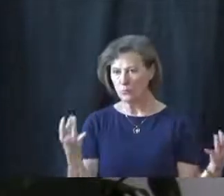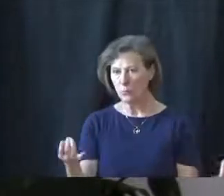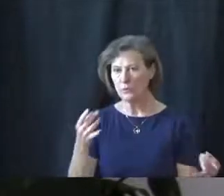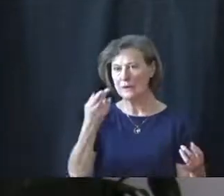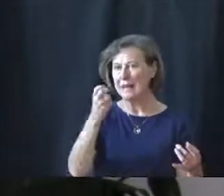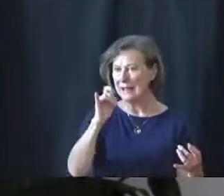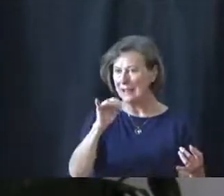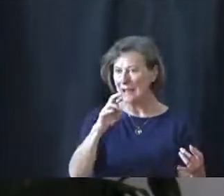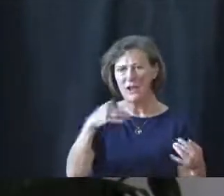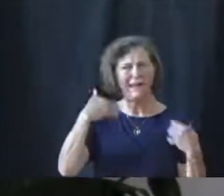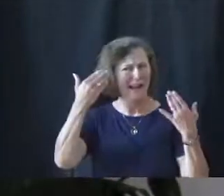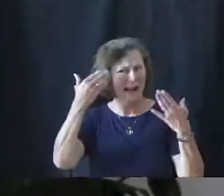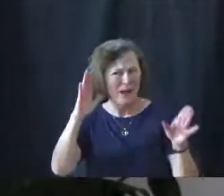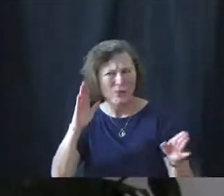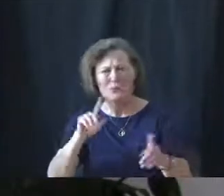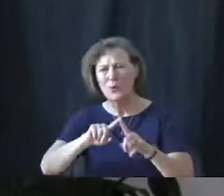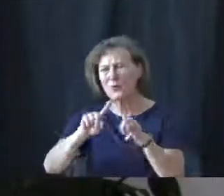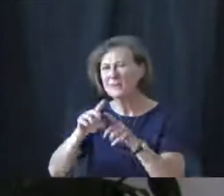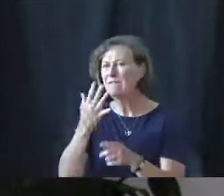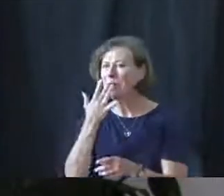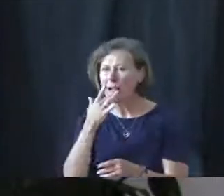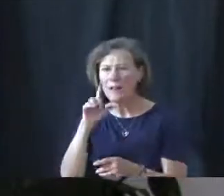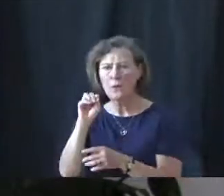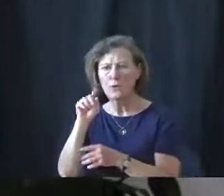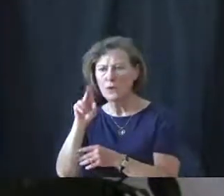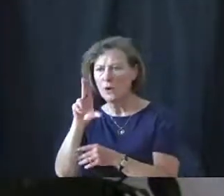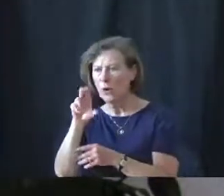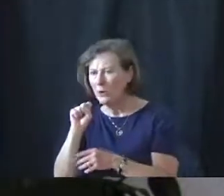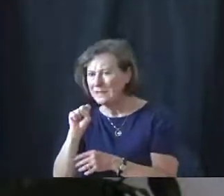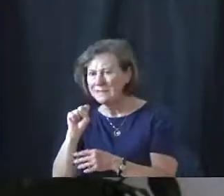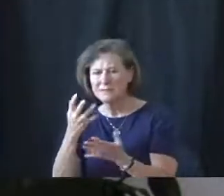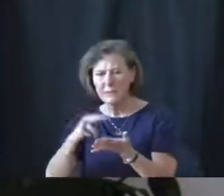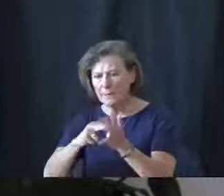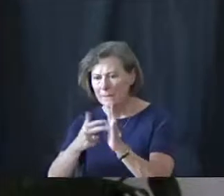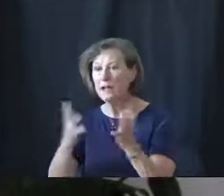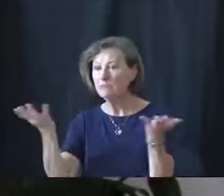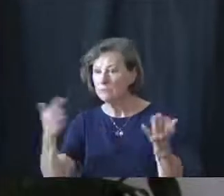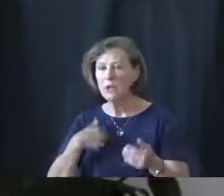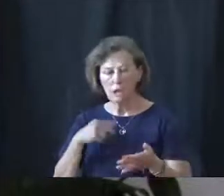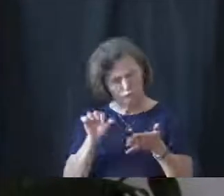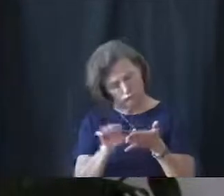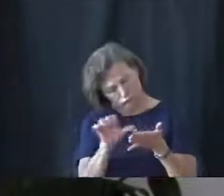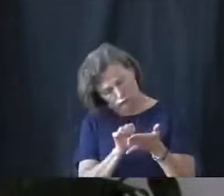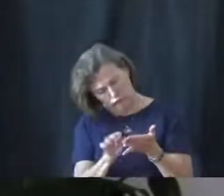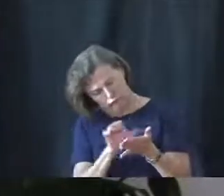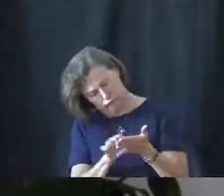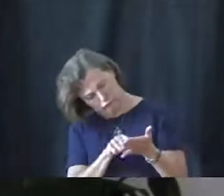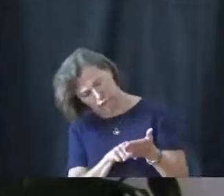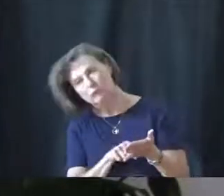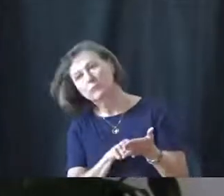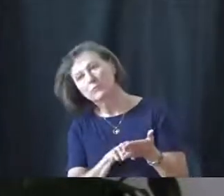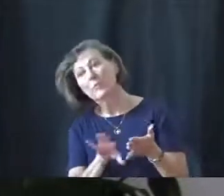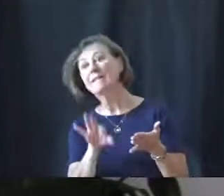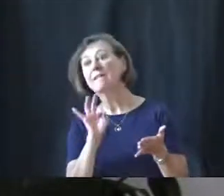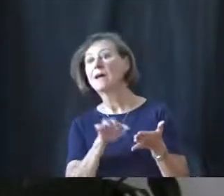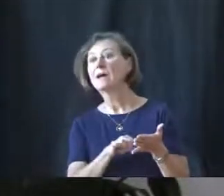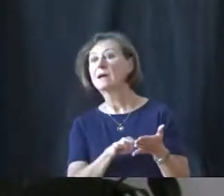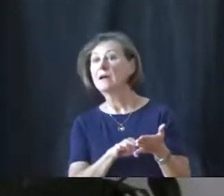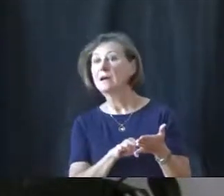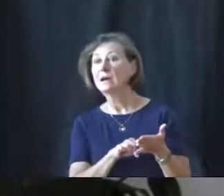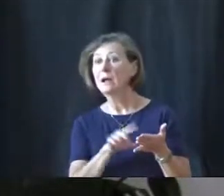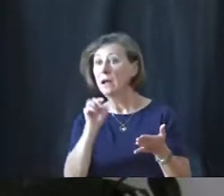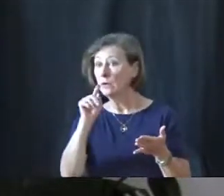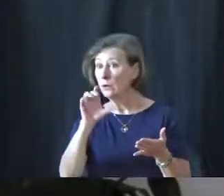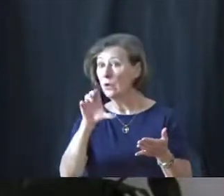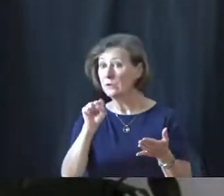the lotus or what the different colors represented, so I looked it up. Turns out, the lotus has frequently